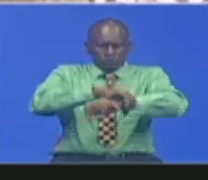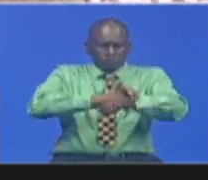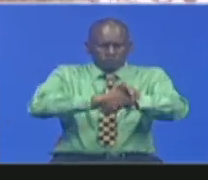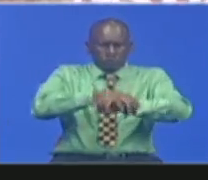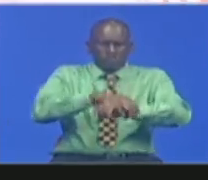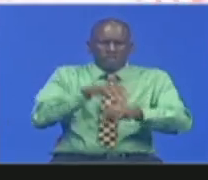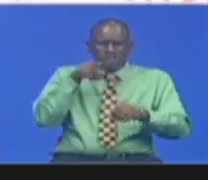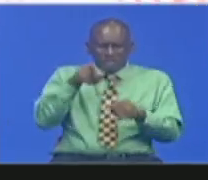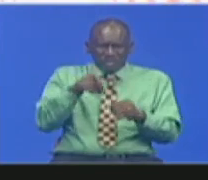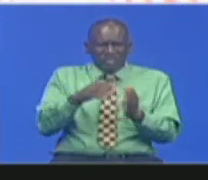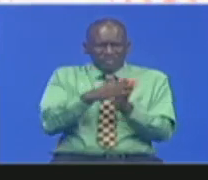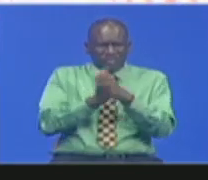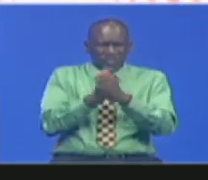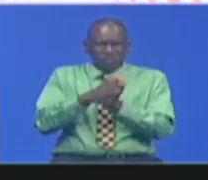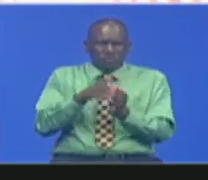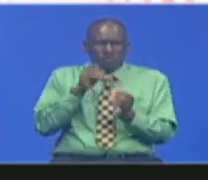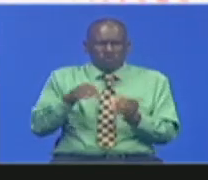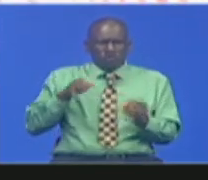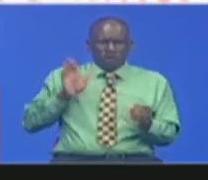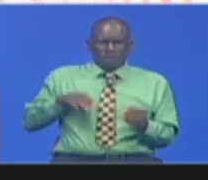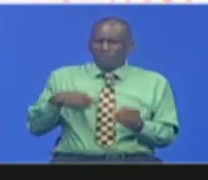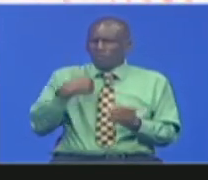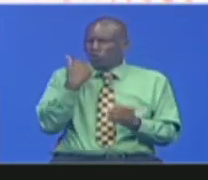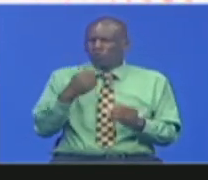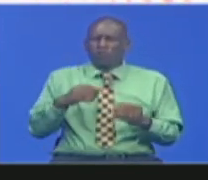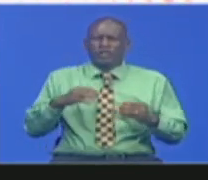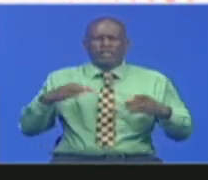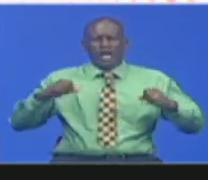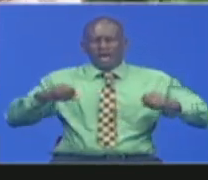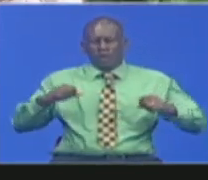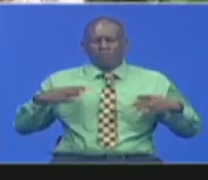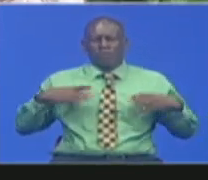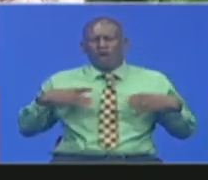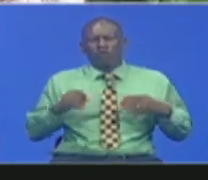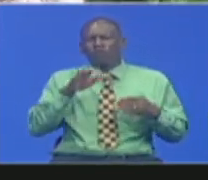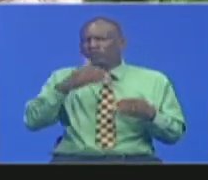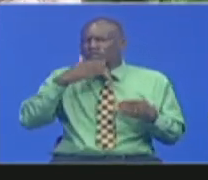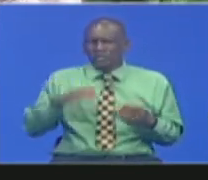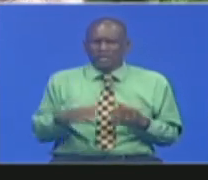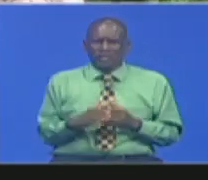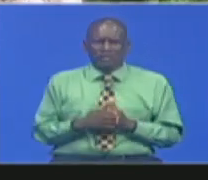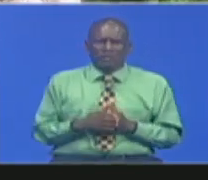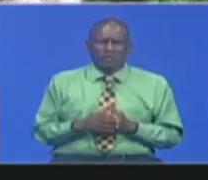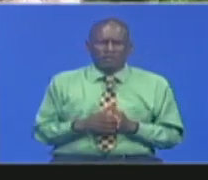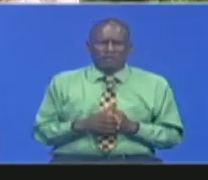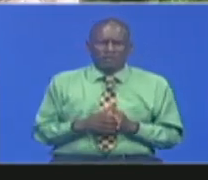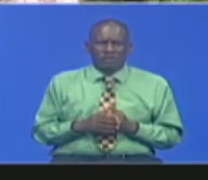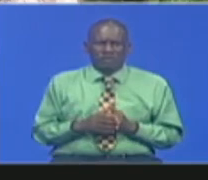this is a story of a mother who is proud of her son.